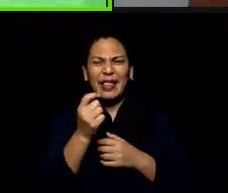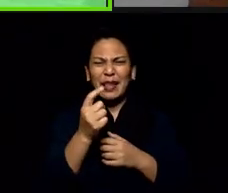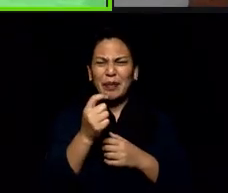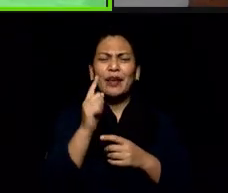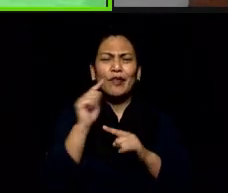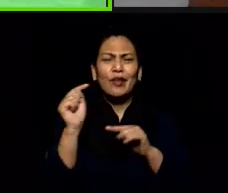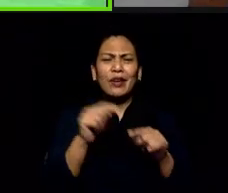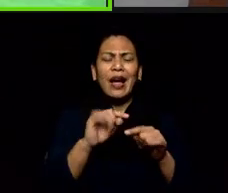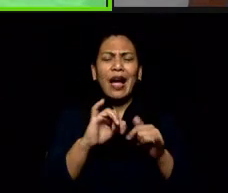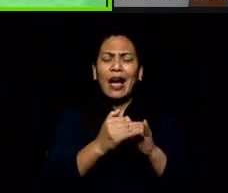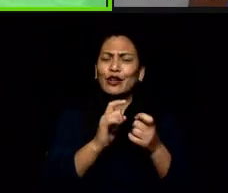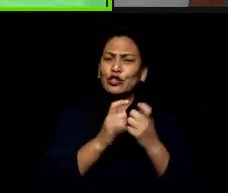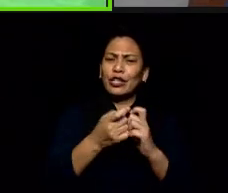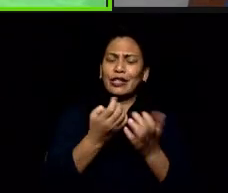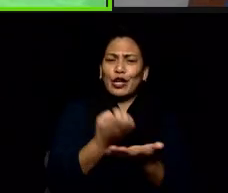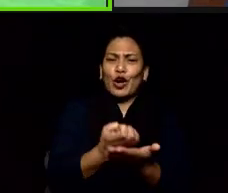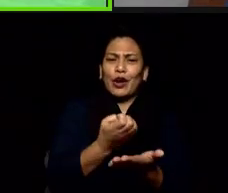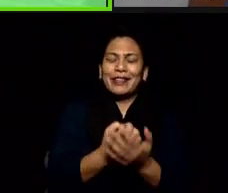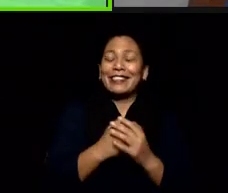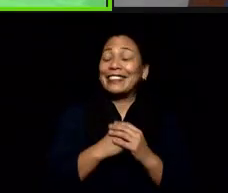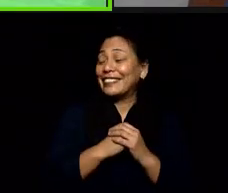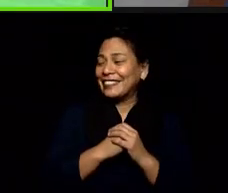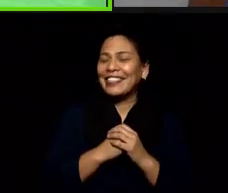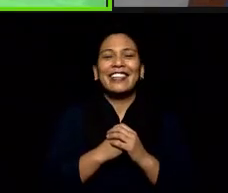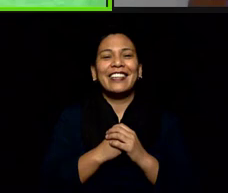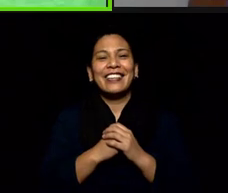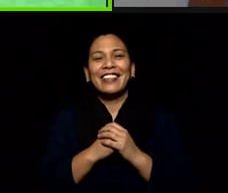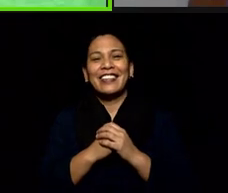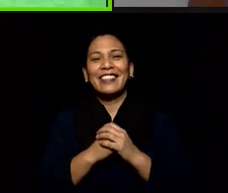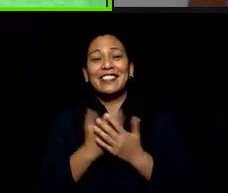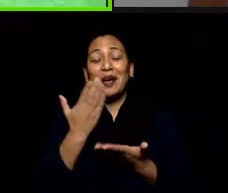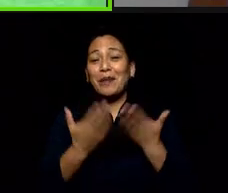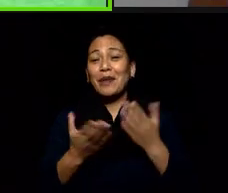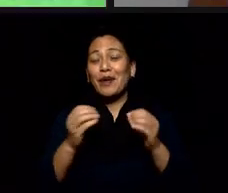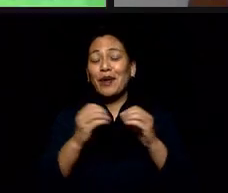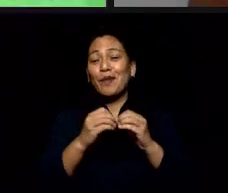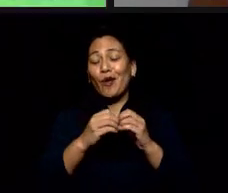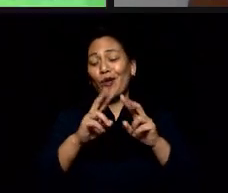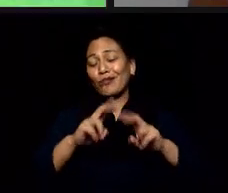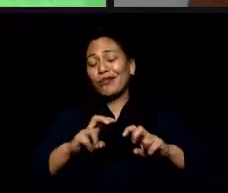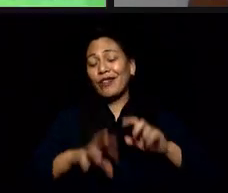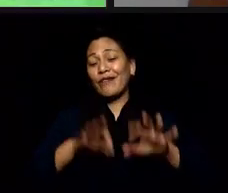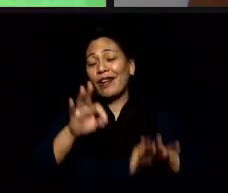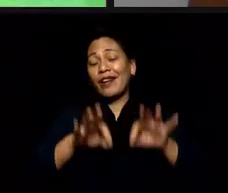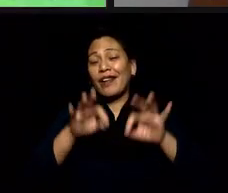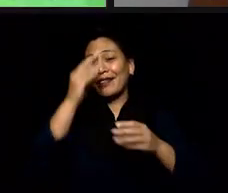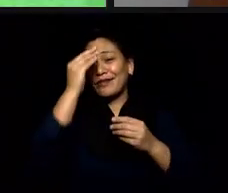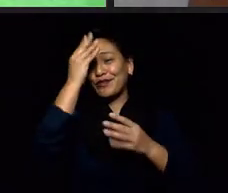change the economy. So maybe there'll be some insights.